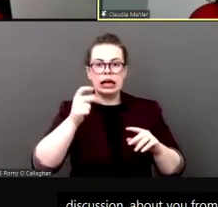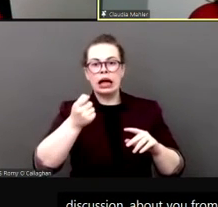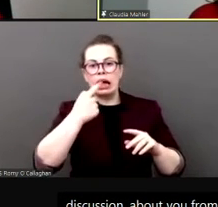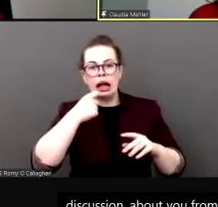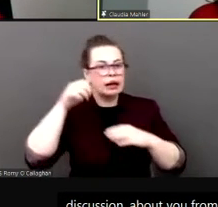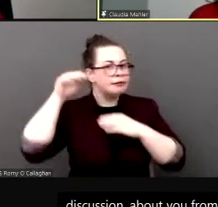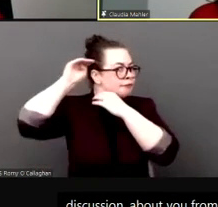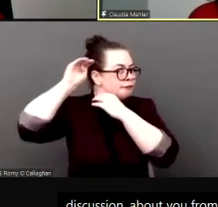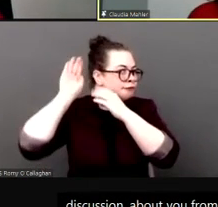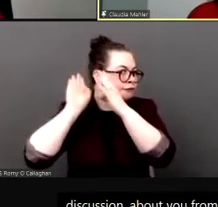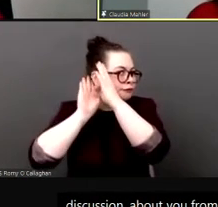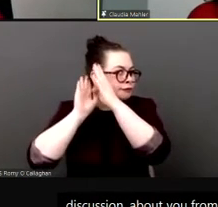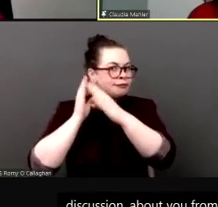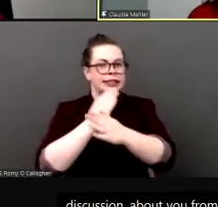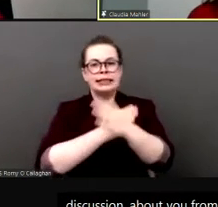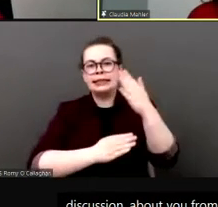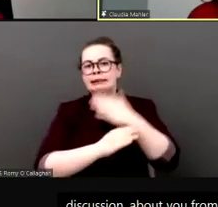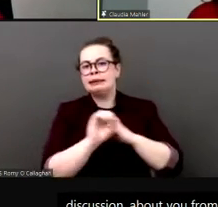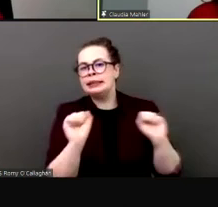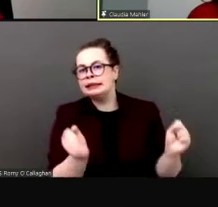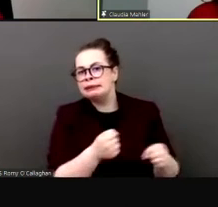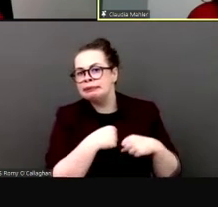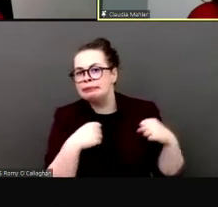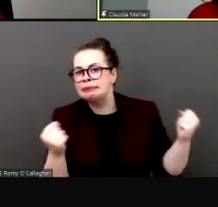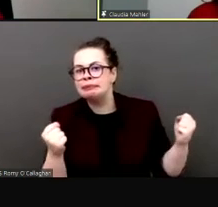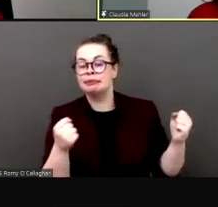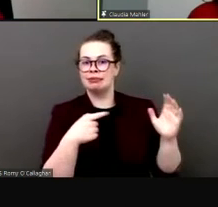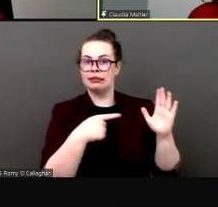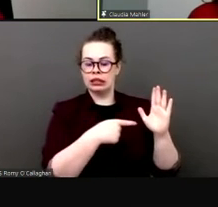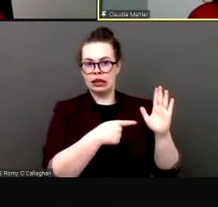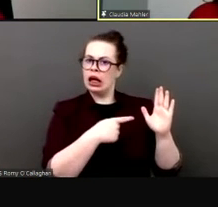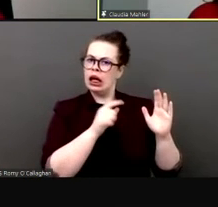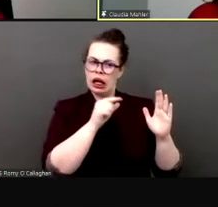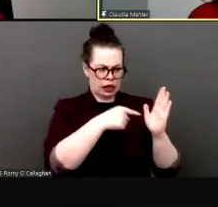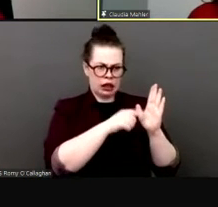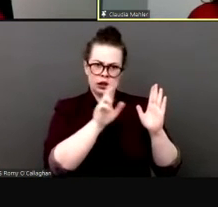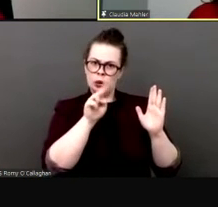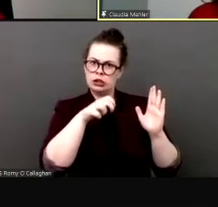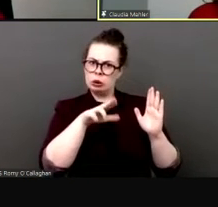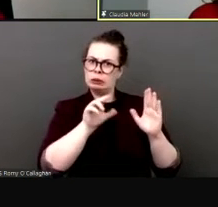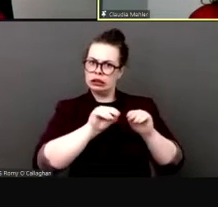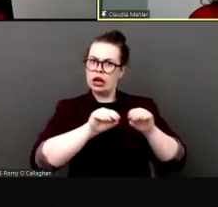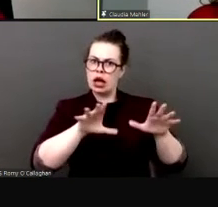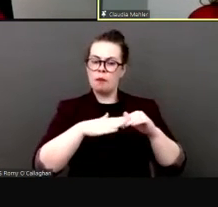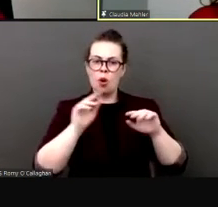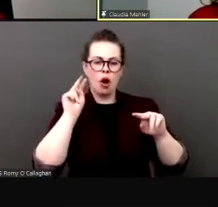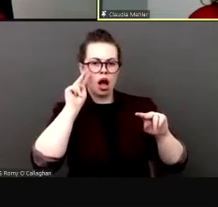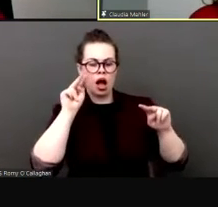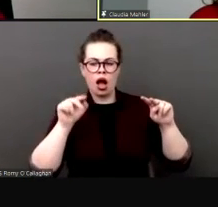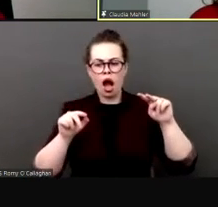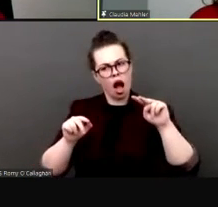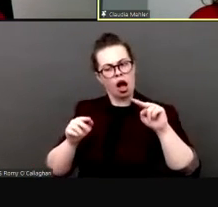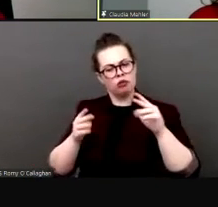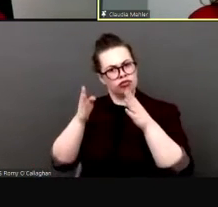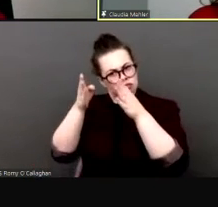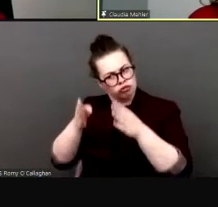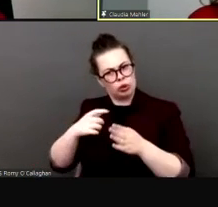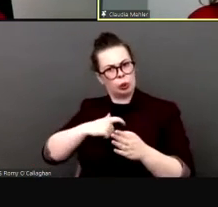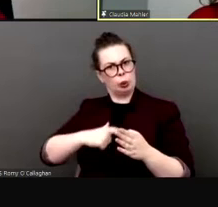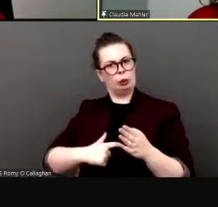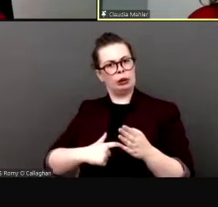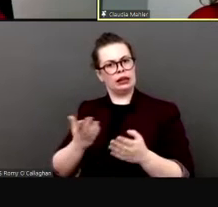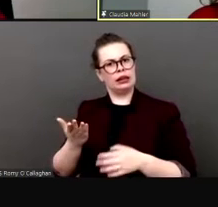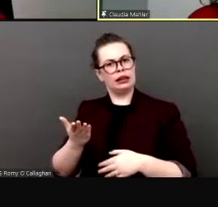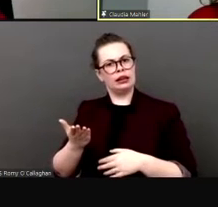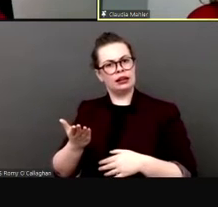older persons are not rights holders till their end. They are still seen as beneficiaries